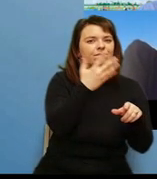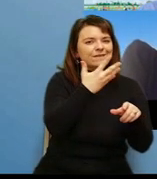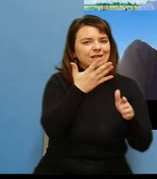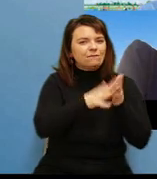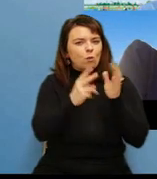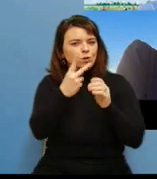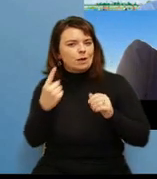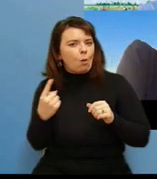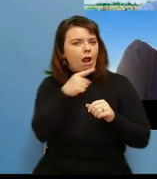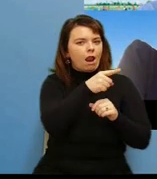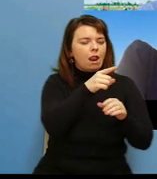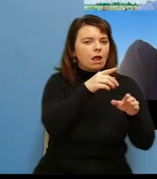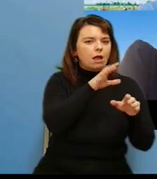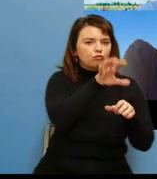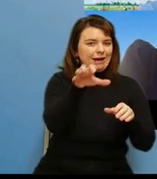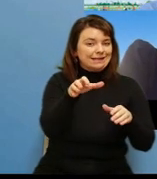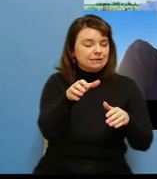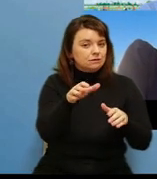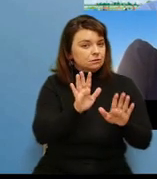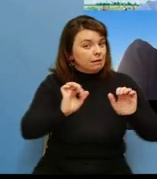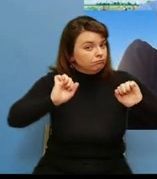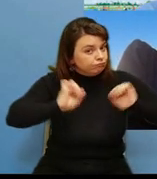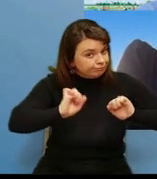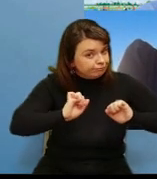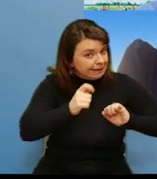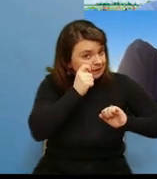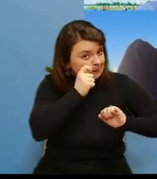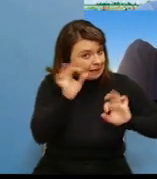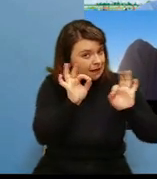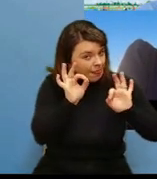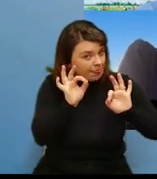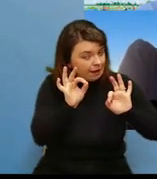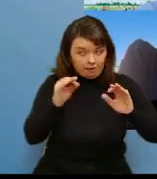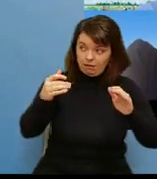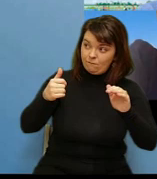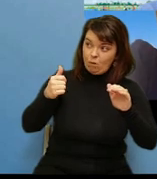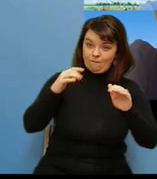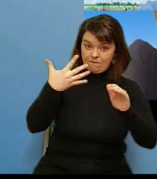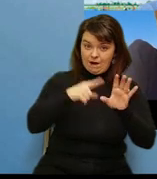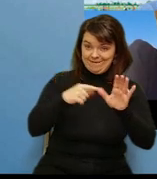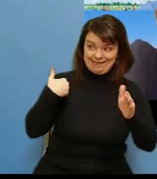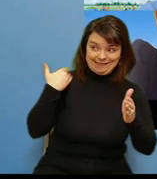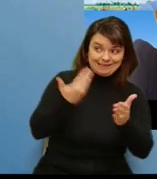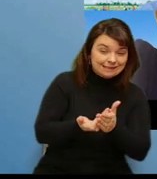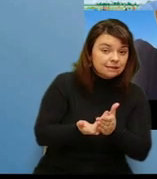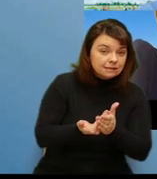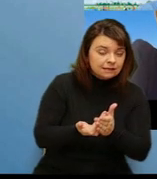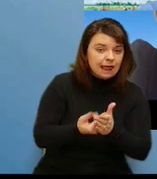if I'm right, 15 of 21 practice have not been inspected within the last 5